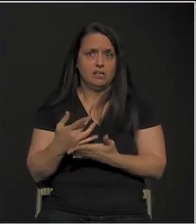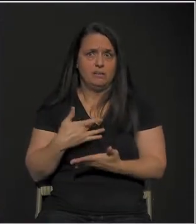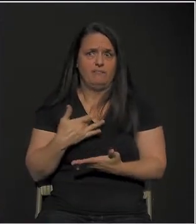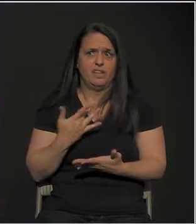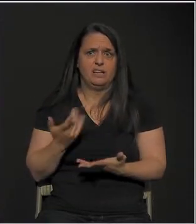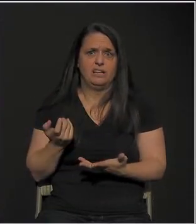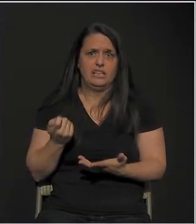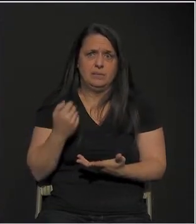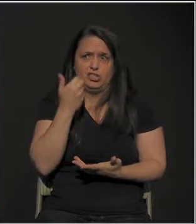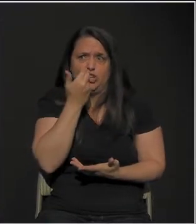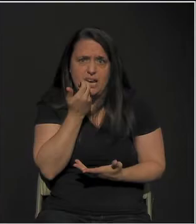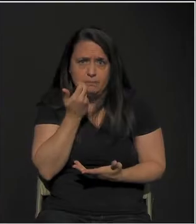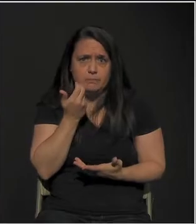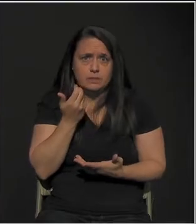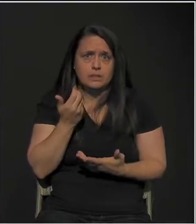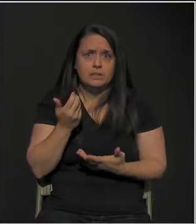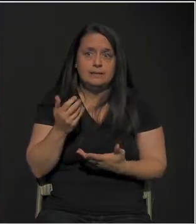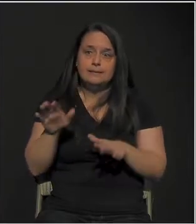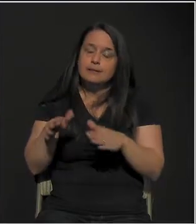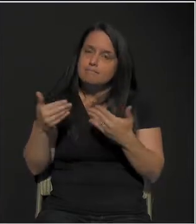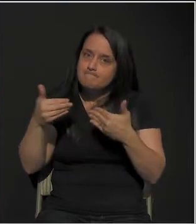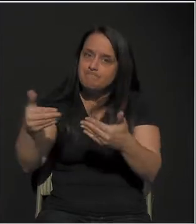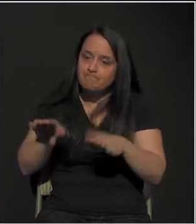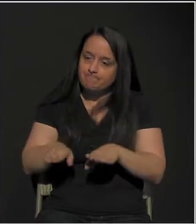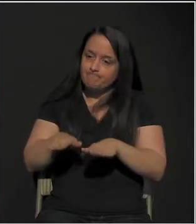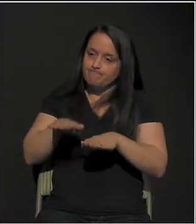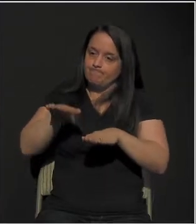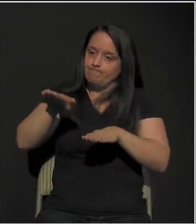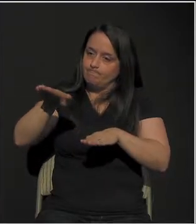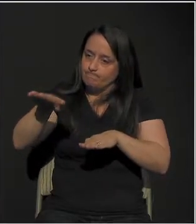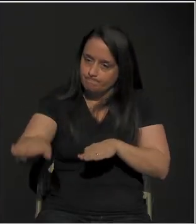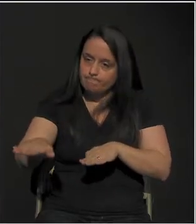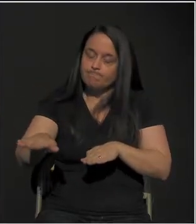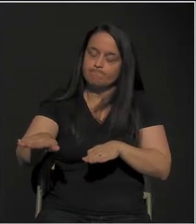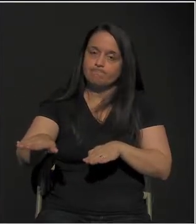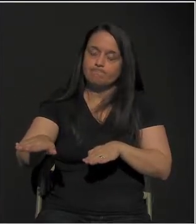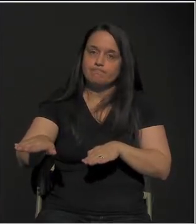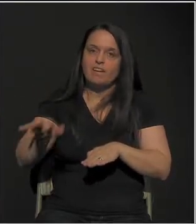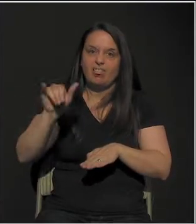feel a little ashamed. Step into that situation.